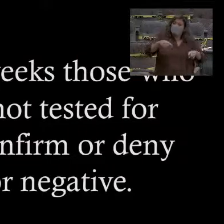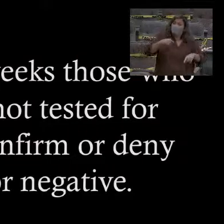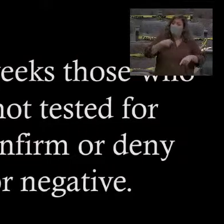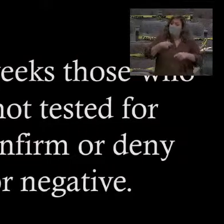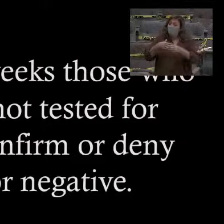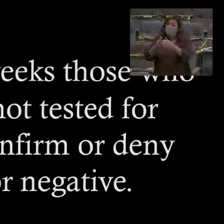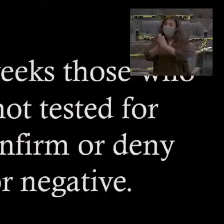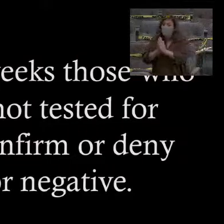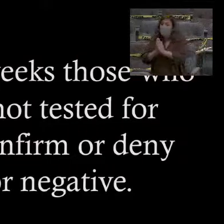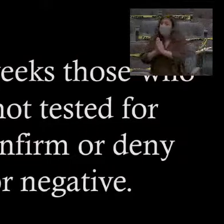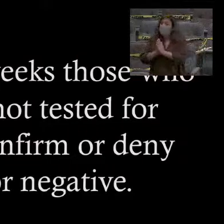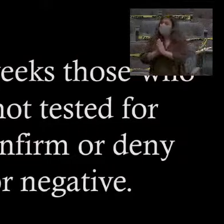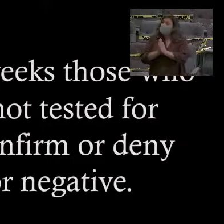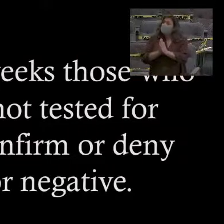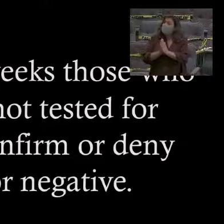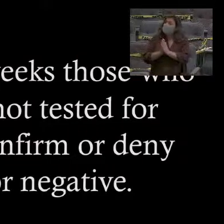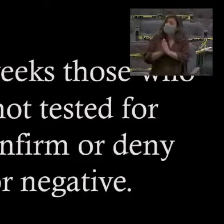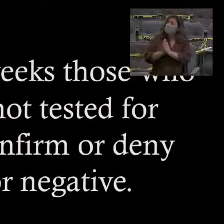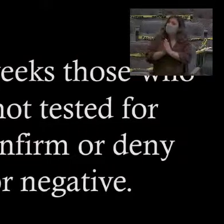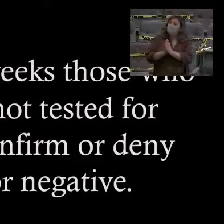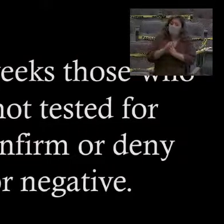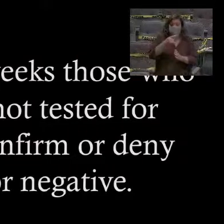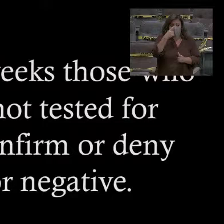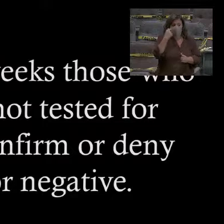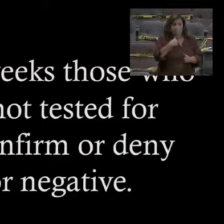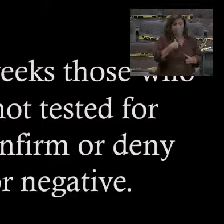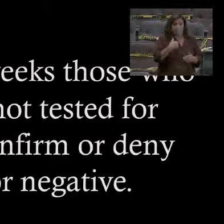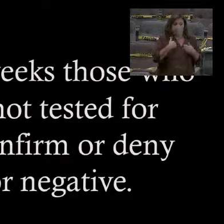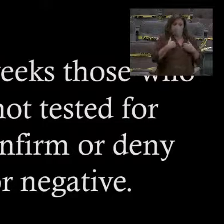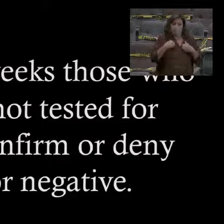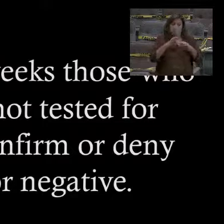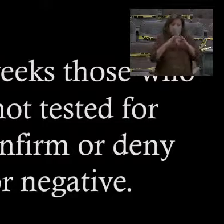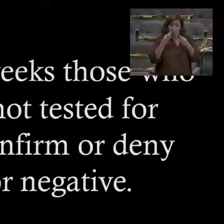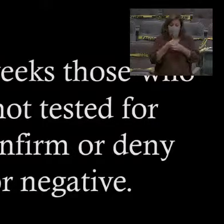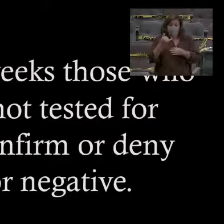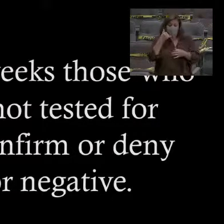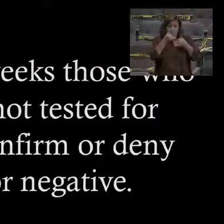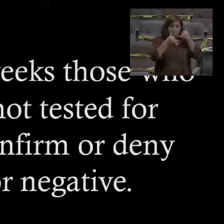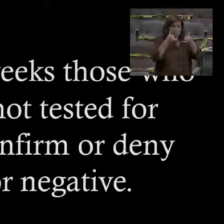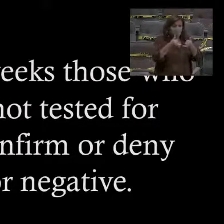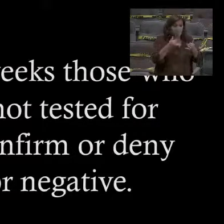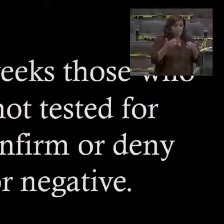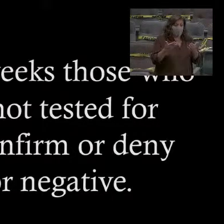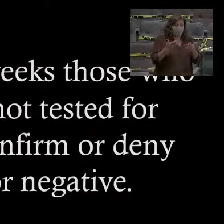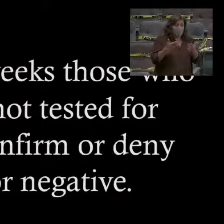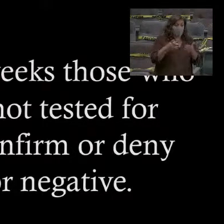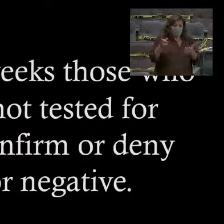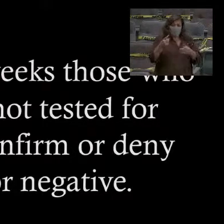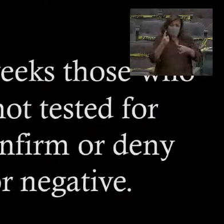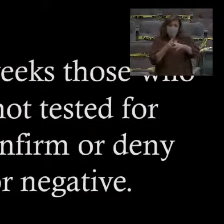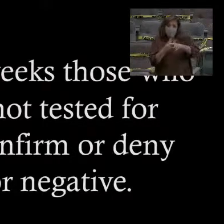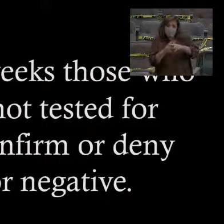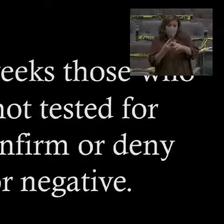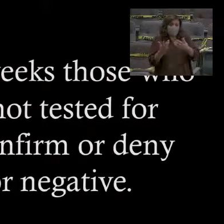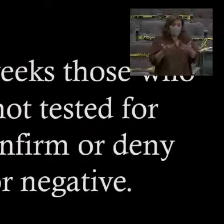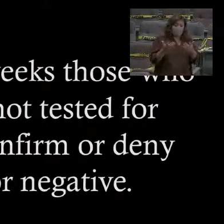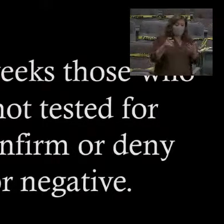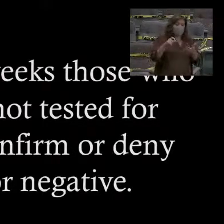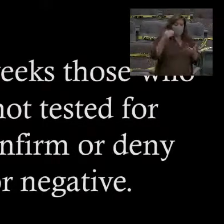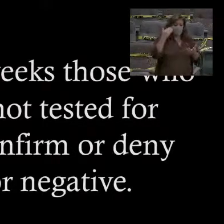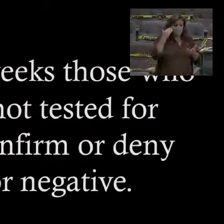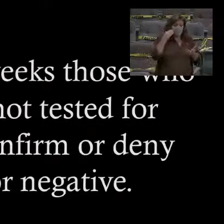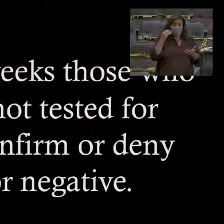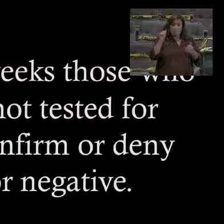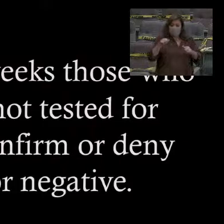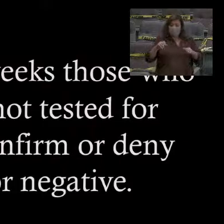tested, but I thought they was being tested because I have family members calling me all the time, want to know what's their loved one tested positive, so they need to know whether to